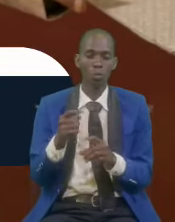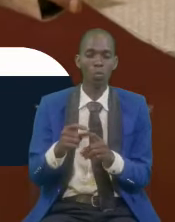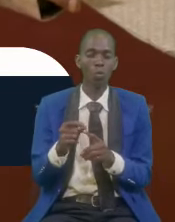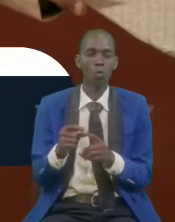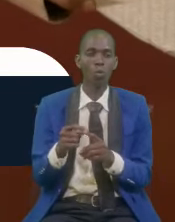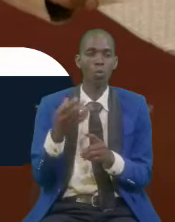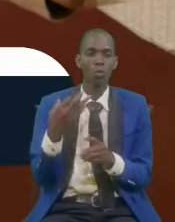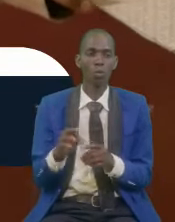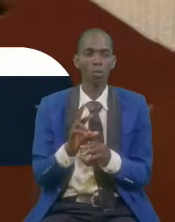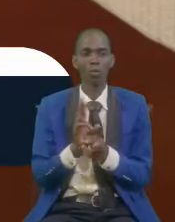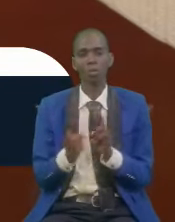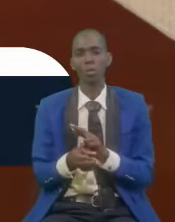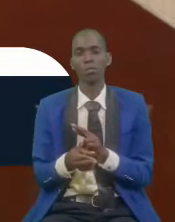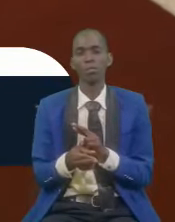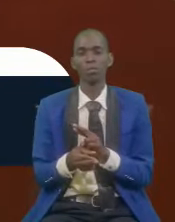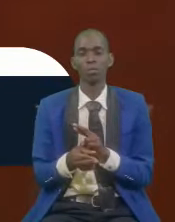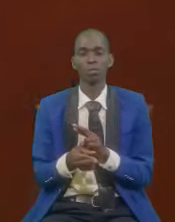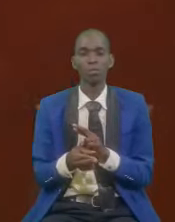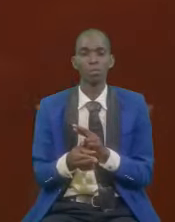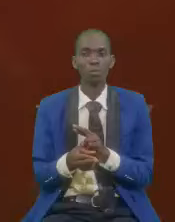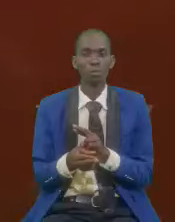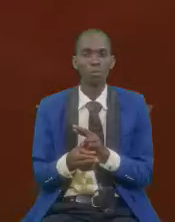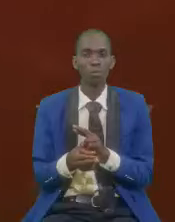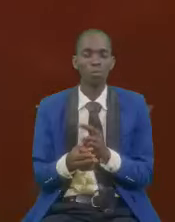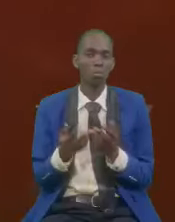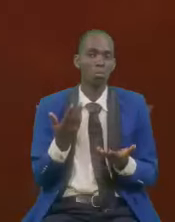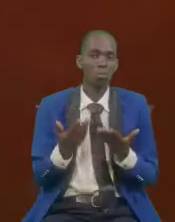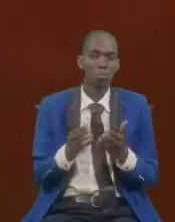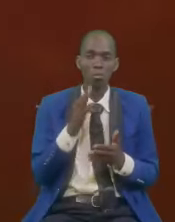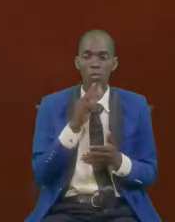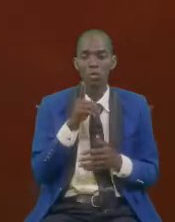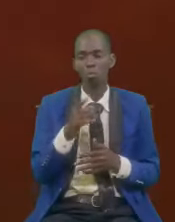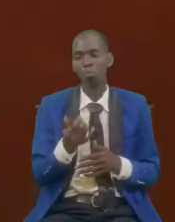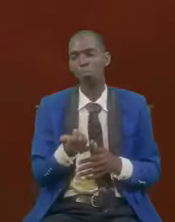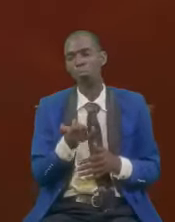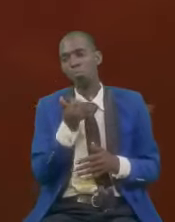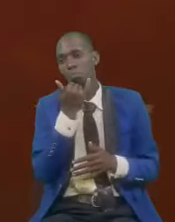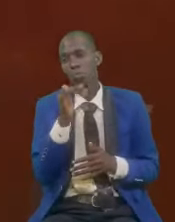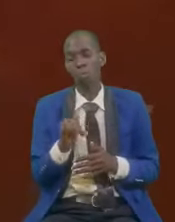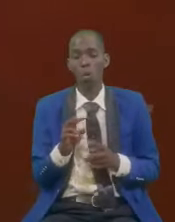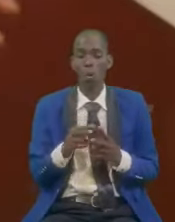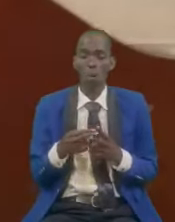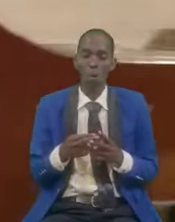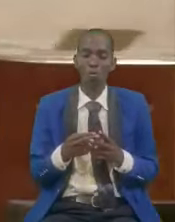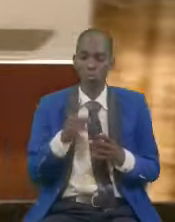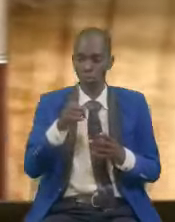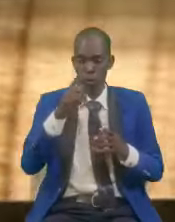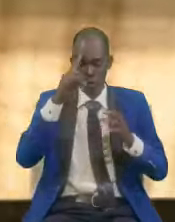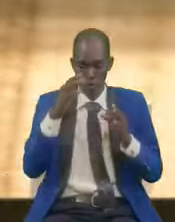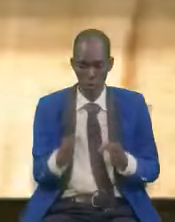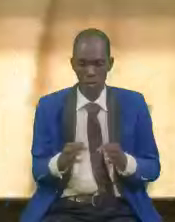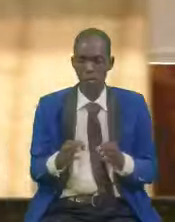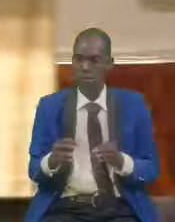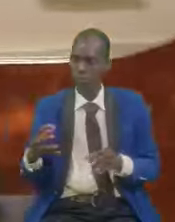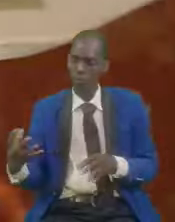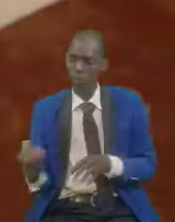repentance, you've maybe mistakenly or maybe deliberately, you've taken